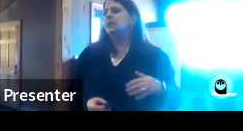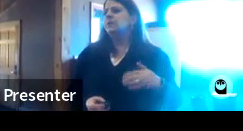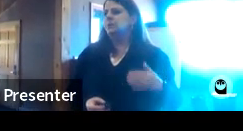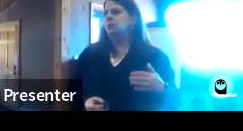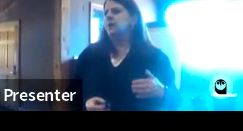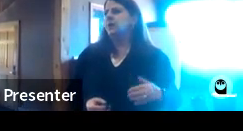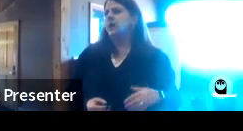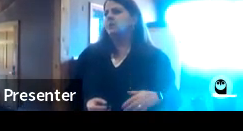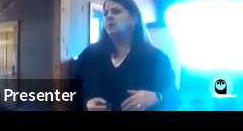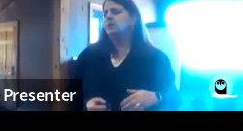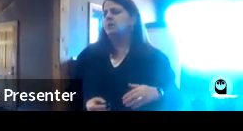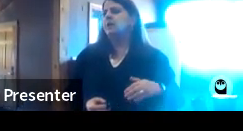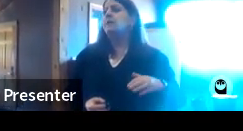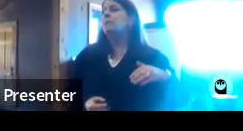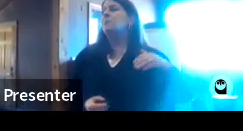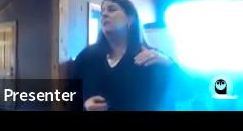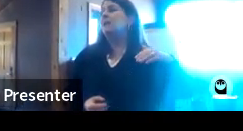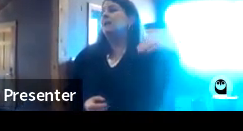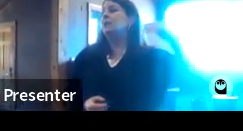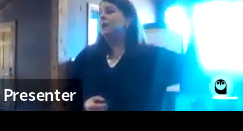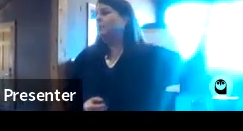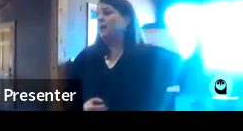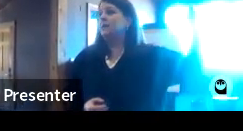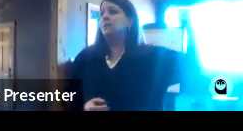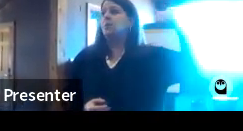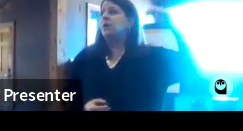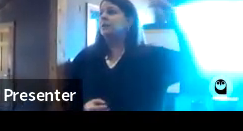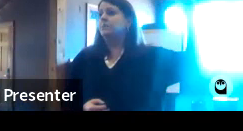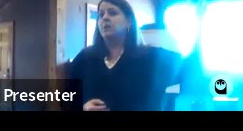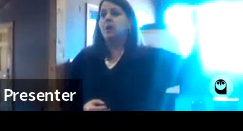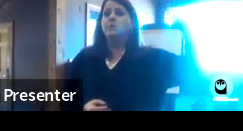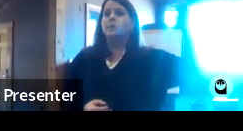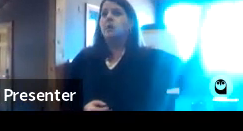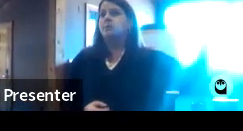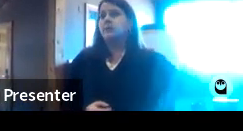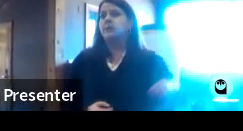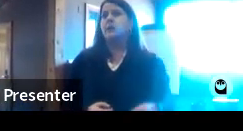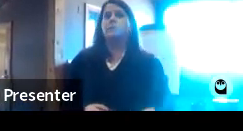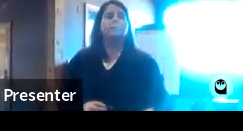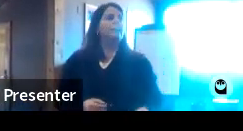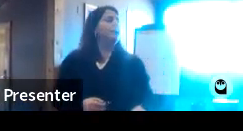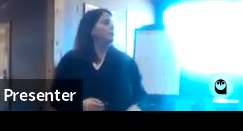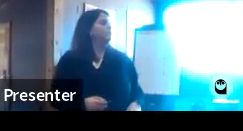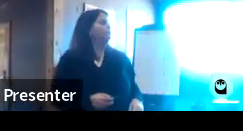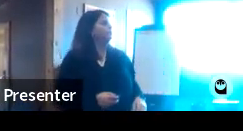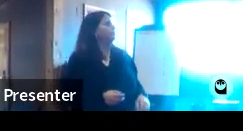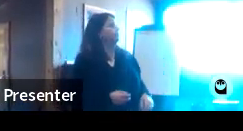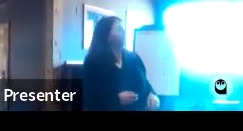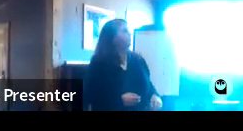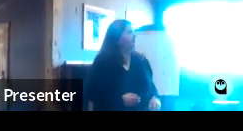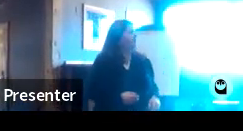opposition to you being an expert than there may be in a rape case or attempted homicide or homicide case.